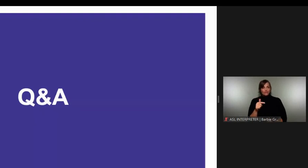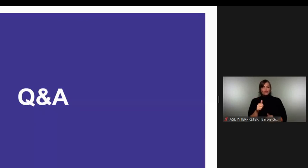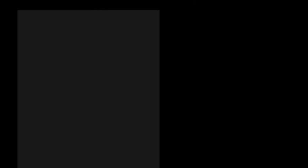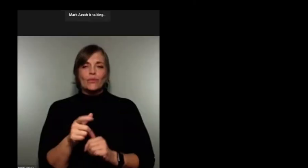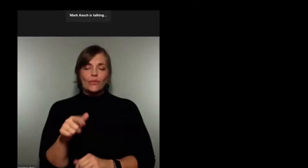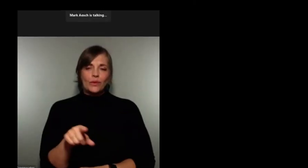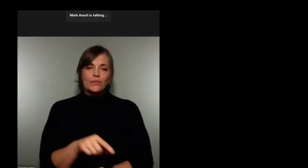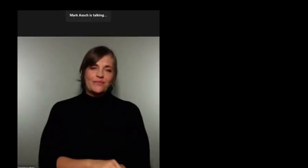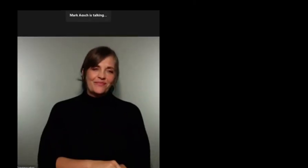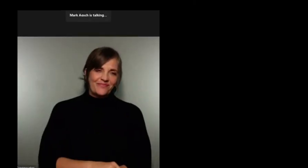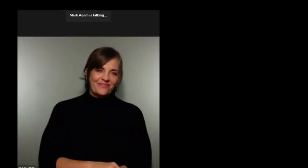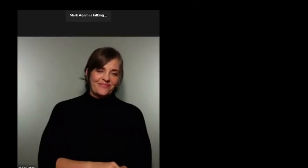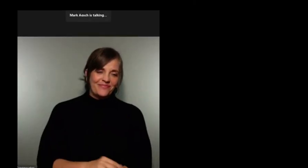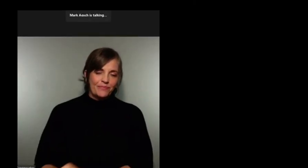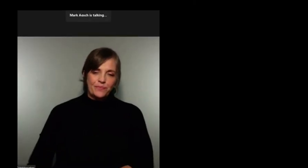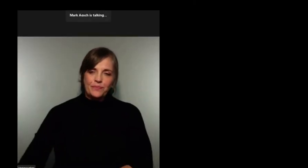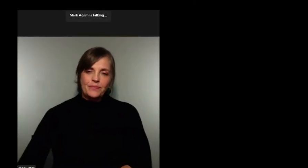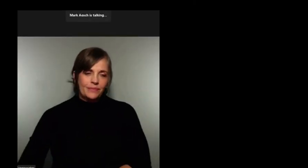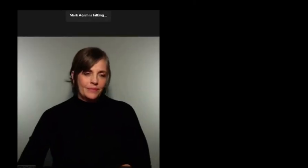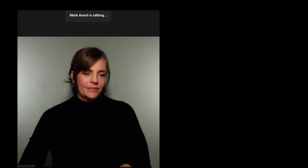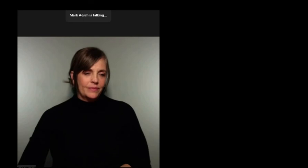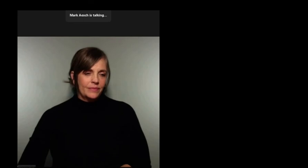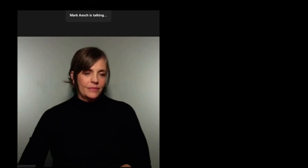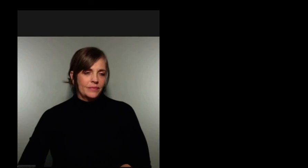some dialogue with viewers that you've had join us.